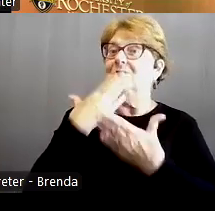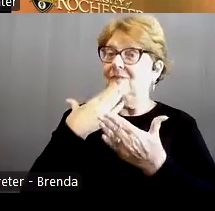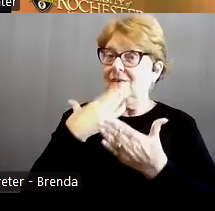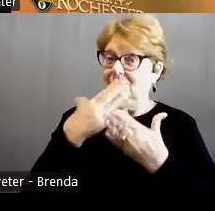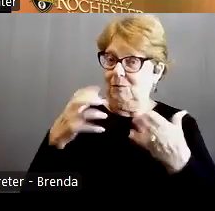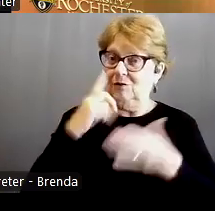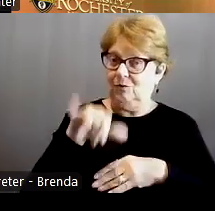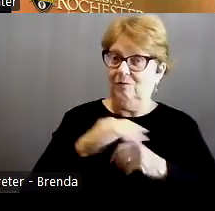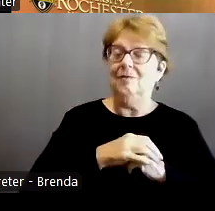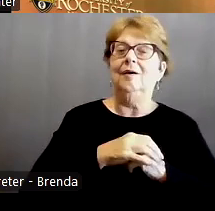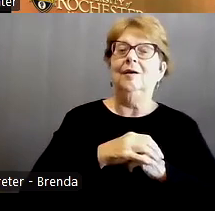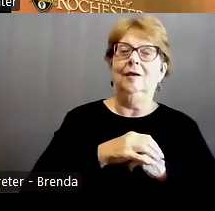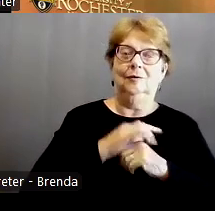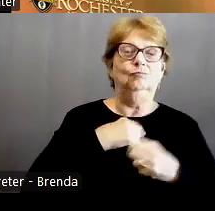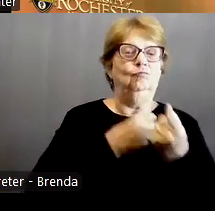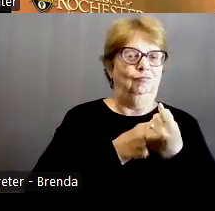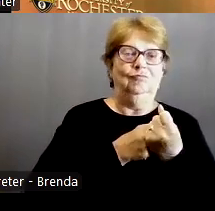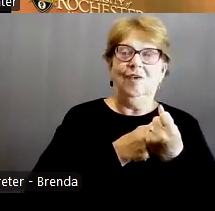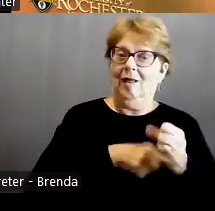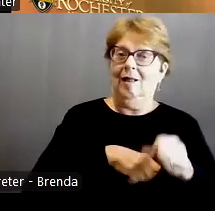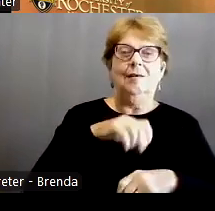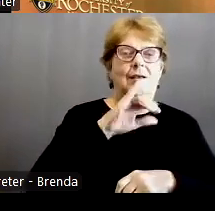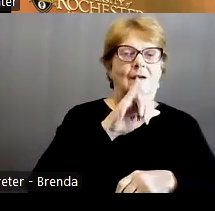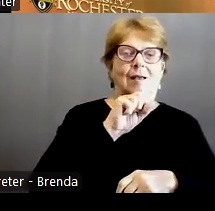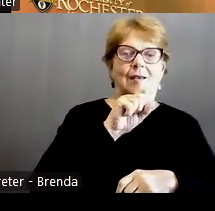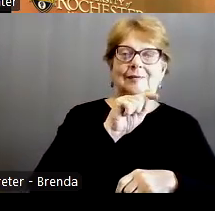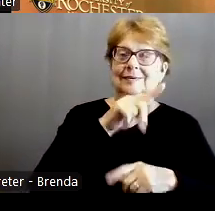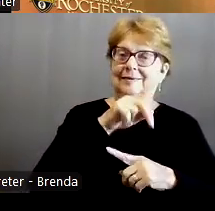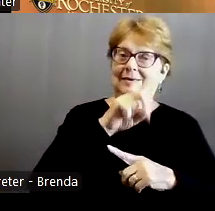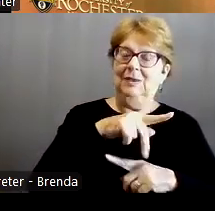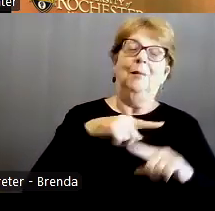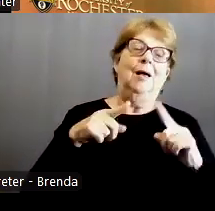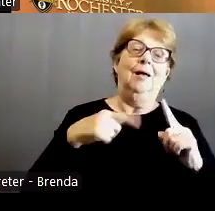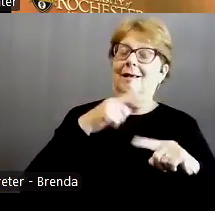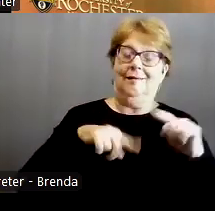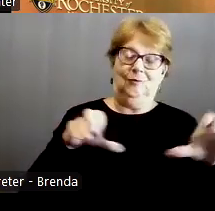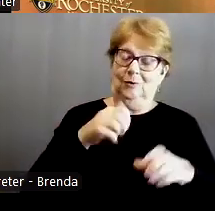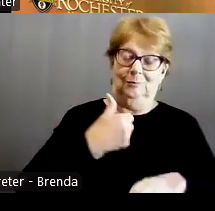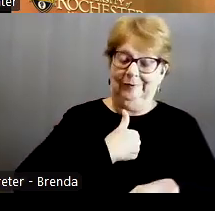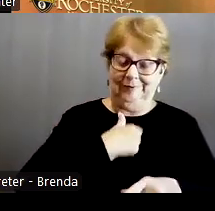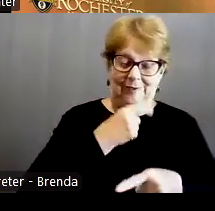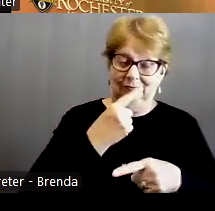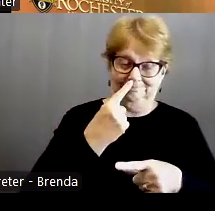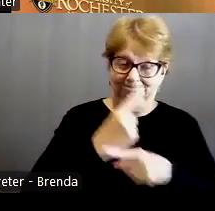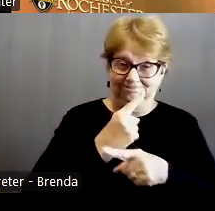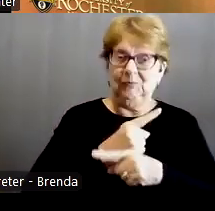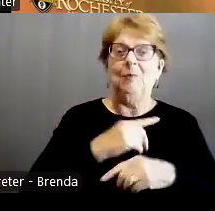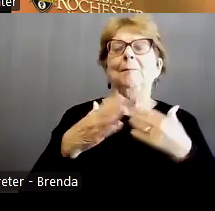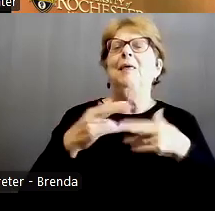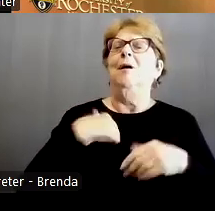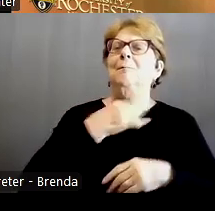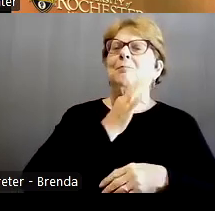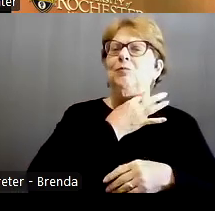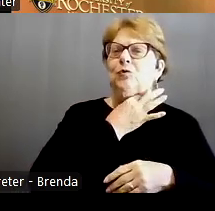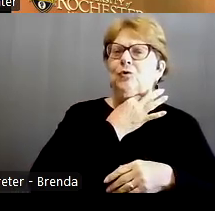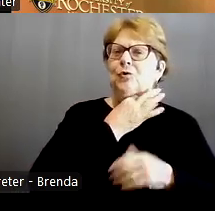I'm a longtime fan of ISTDP, although cannot perform it adequately myself. I am curious,